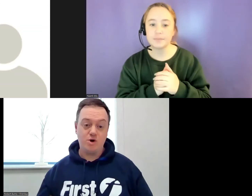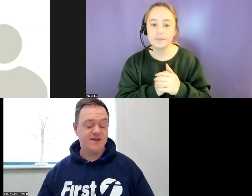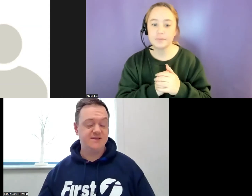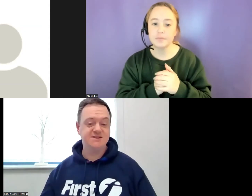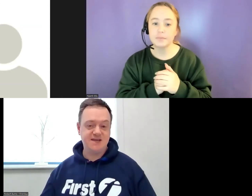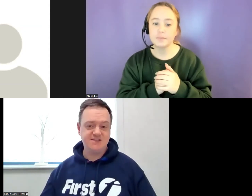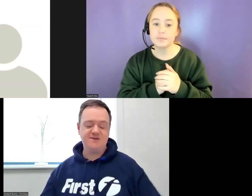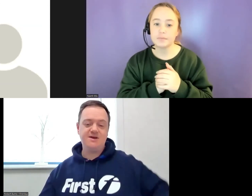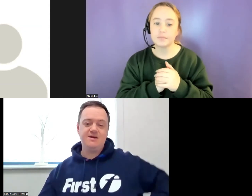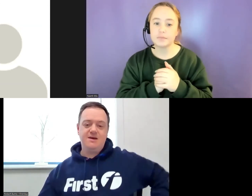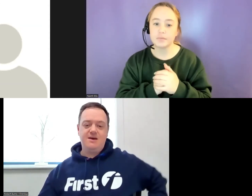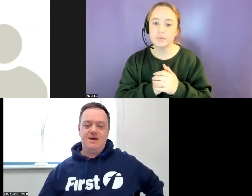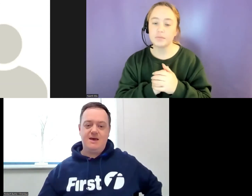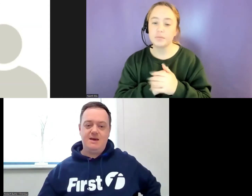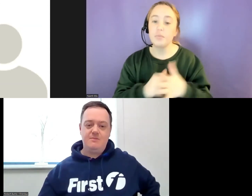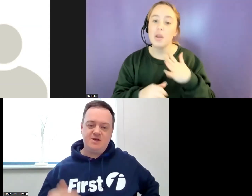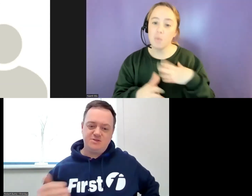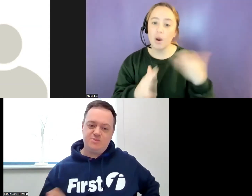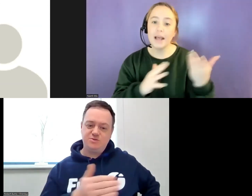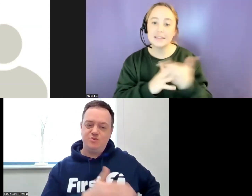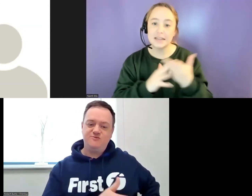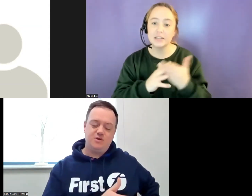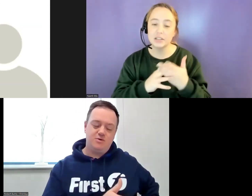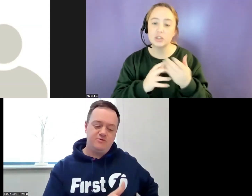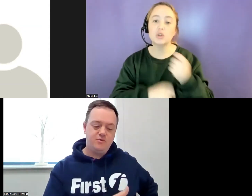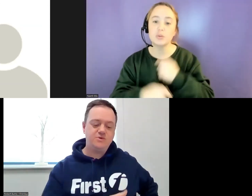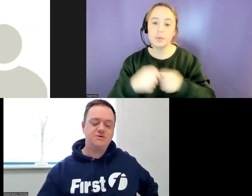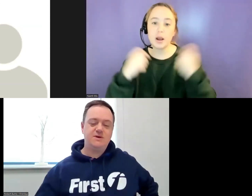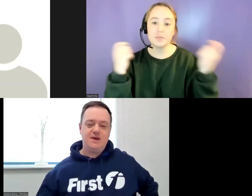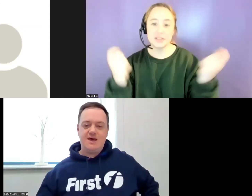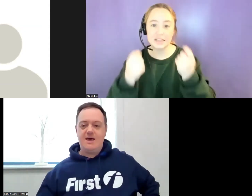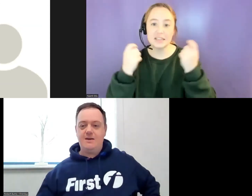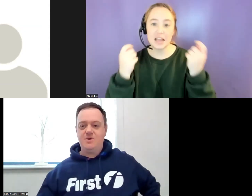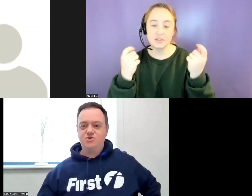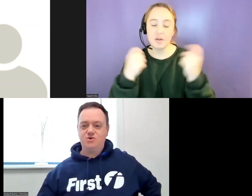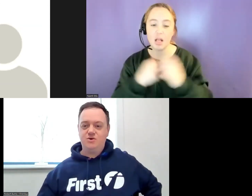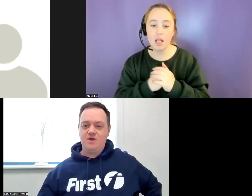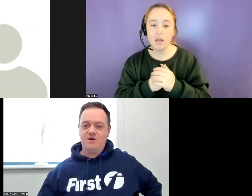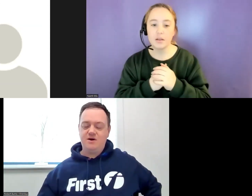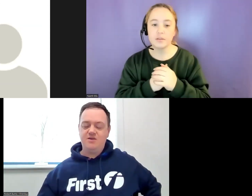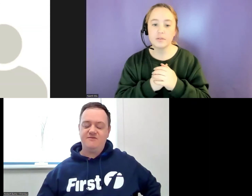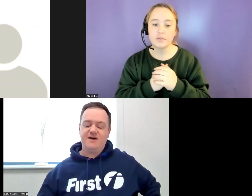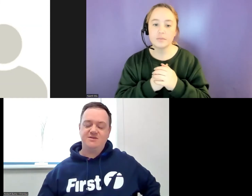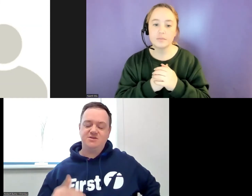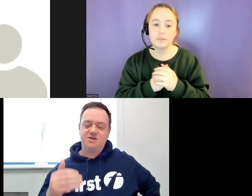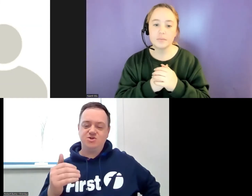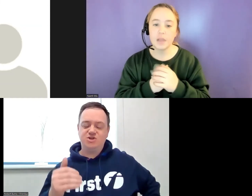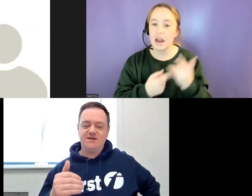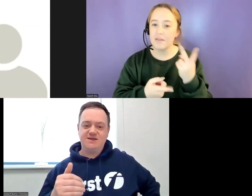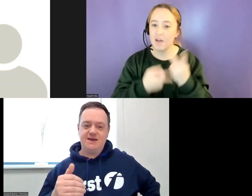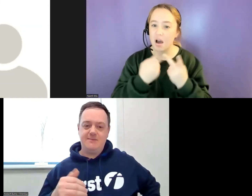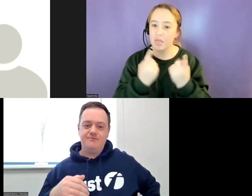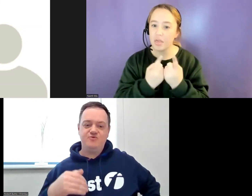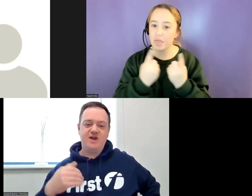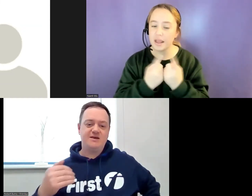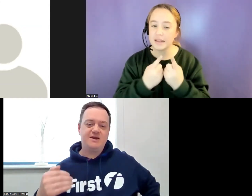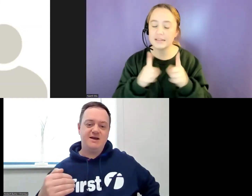of working successfully as the bus moves along the road, to other factors such